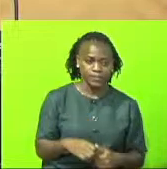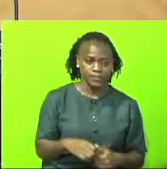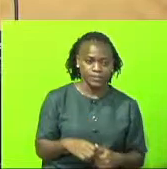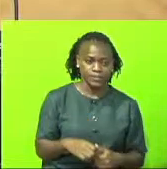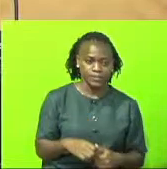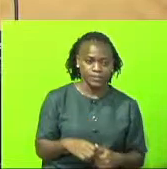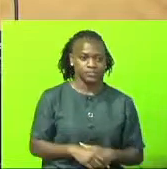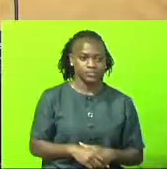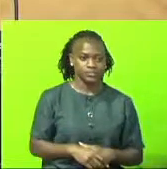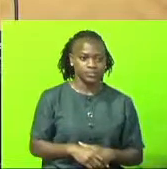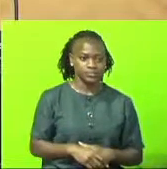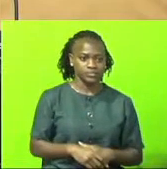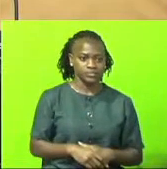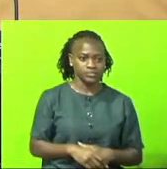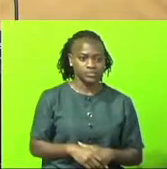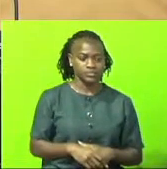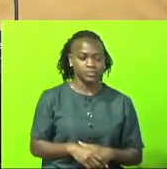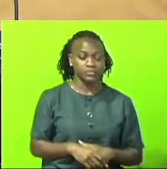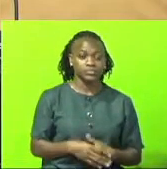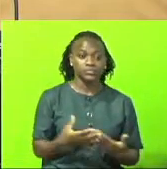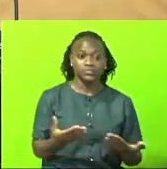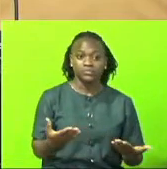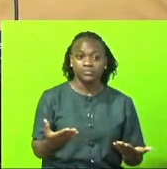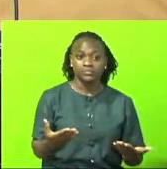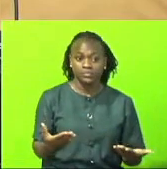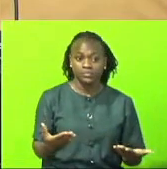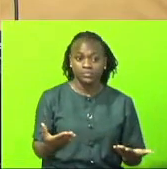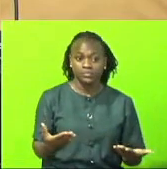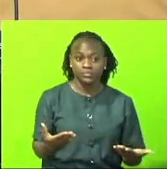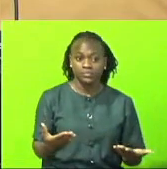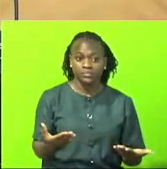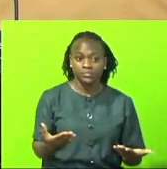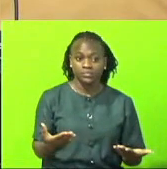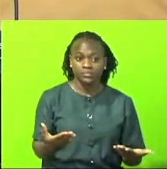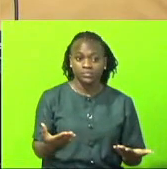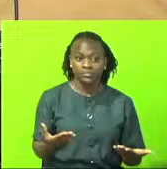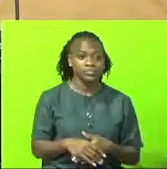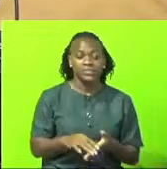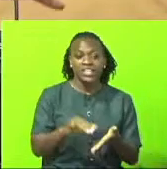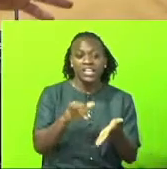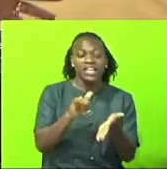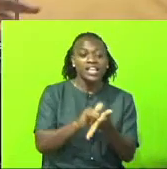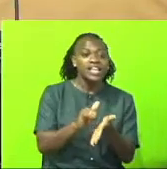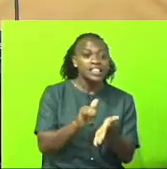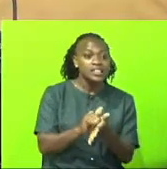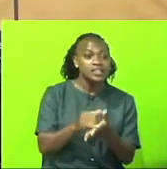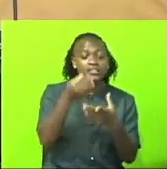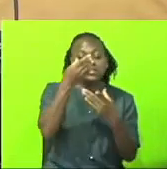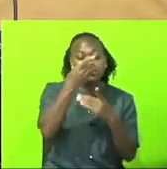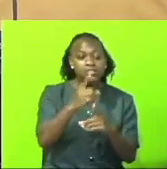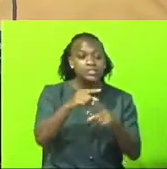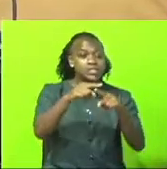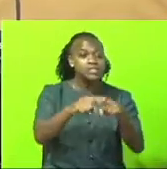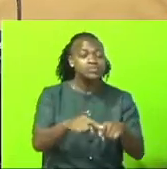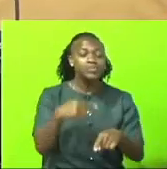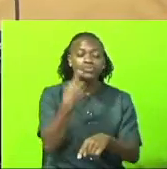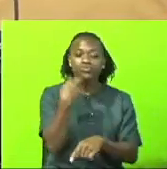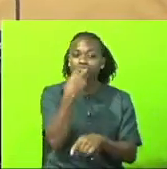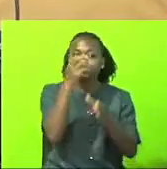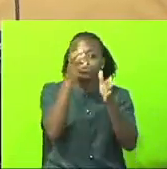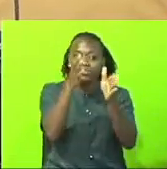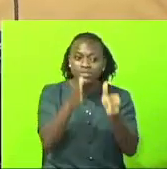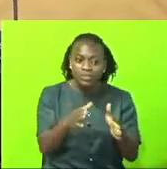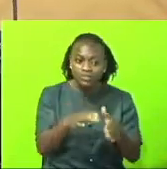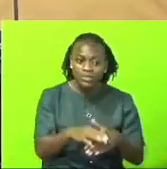The admissibility of the petition is entirely in the hands of Mr. Speaker. But Mr. Speaker,